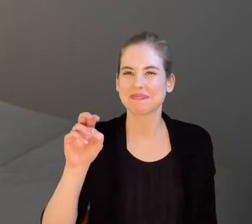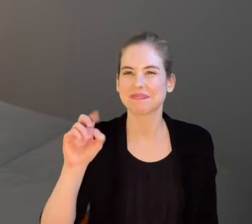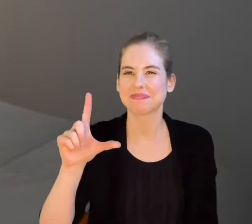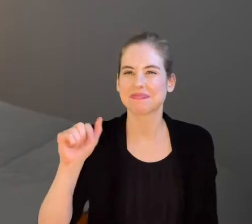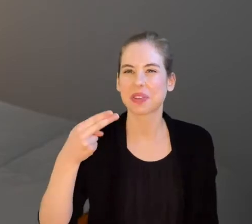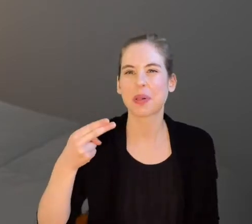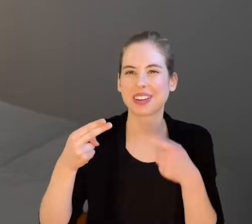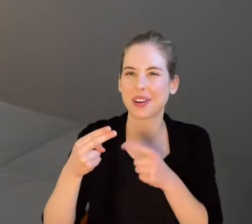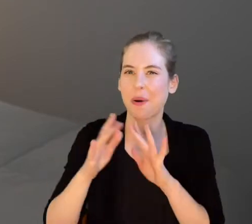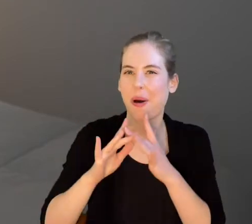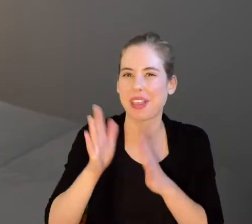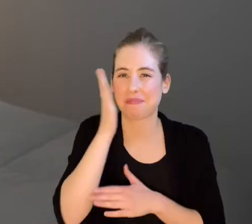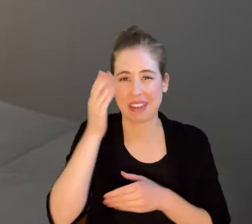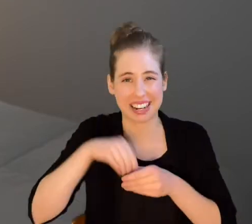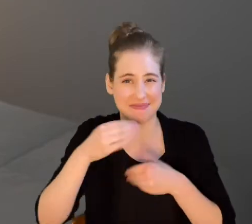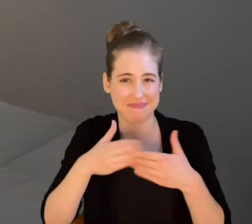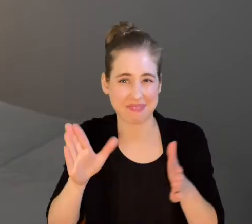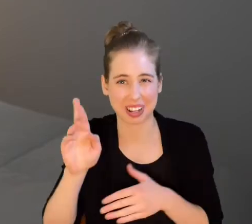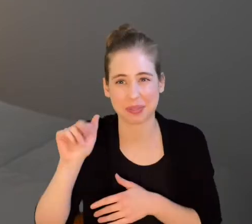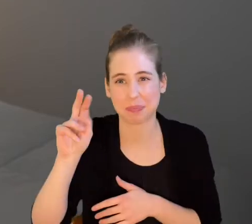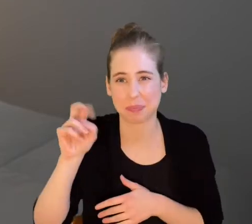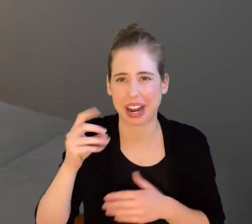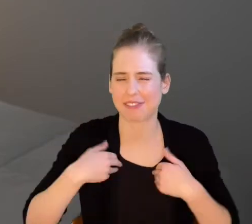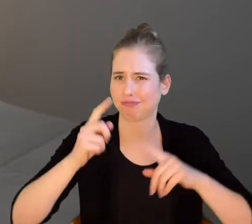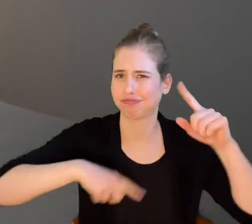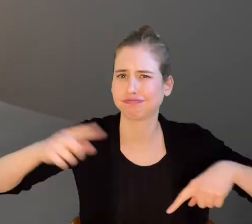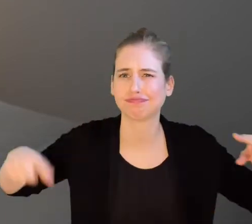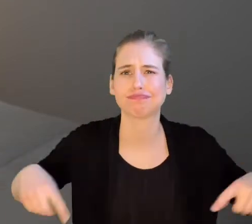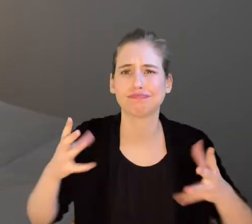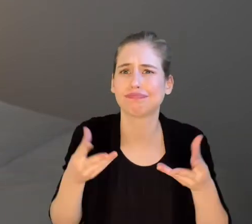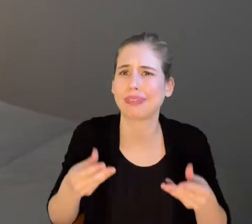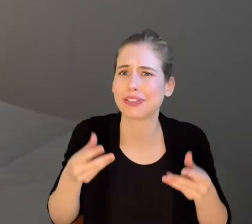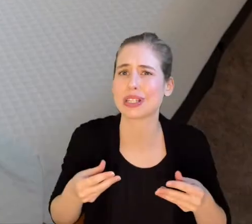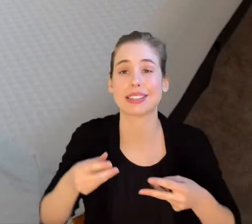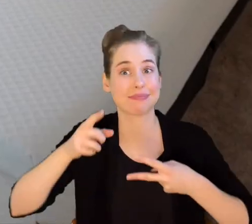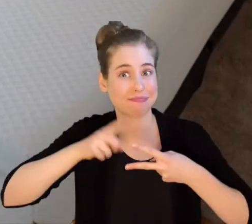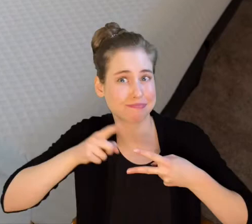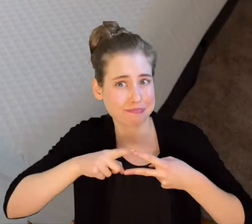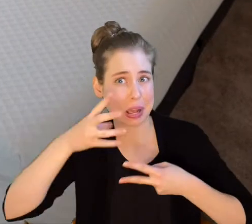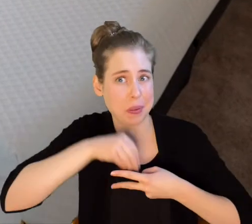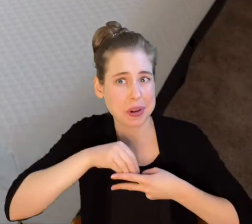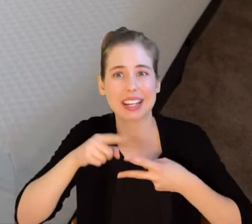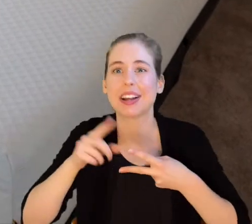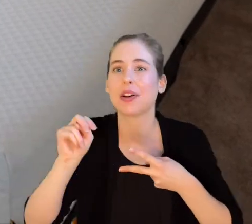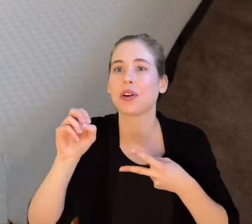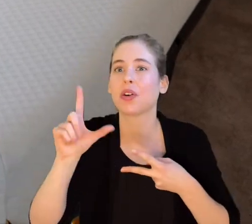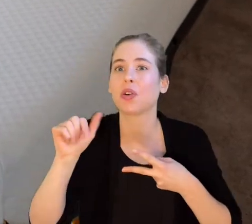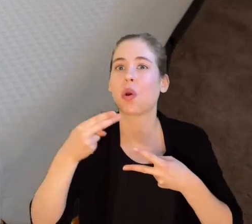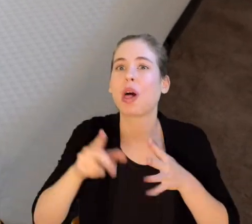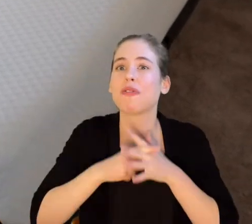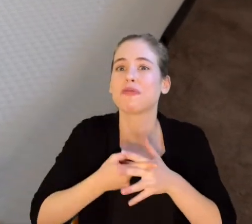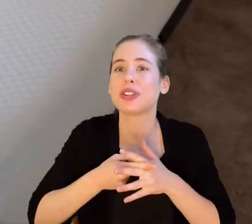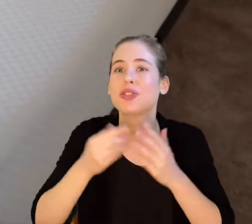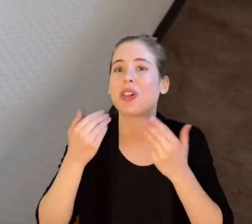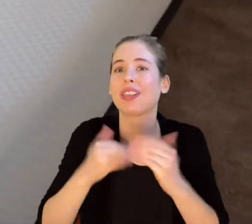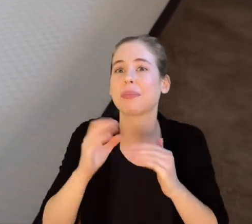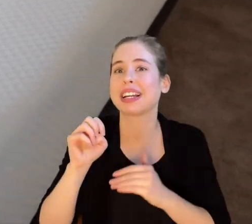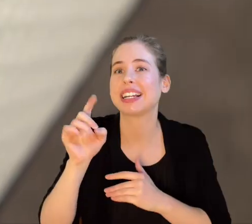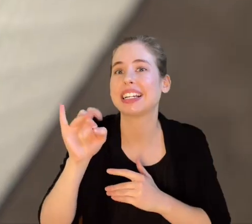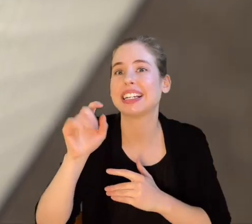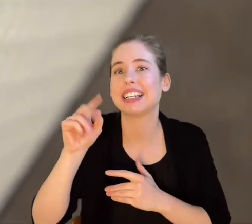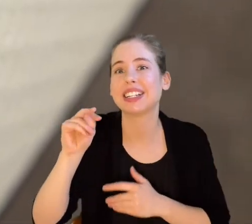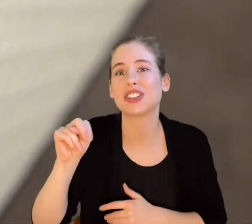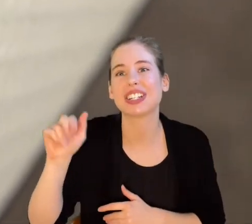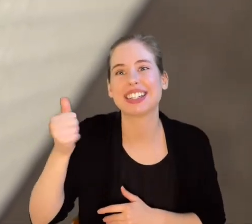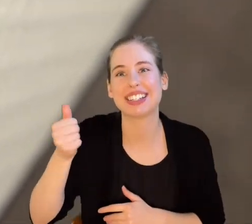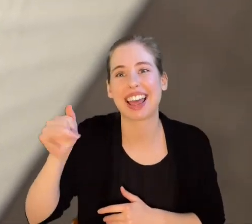NOLA is an online bed-in-a-box brand that offers a variety of mattresses, including the NOLA Original, Limited Edition 10-inch,